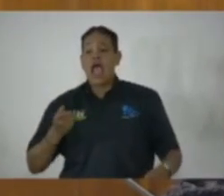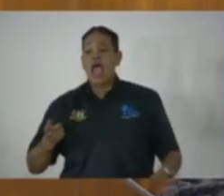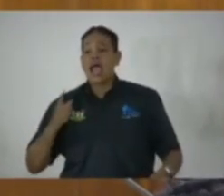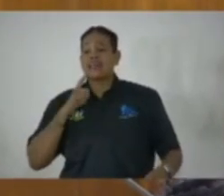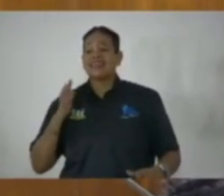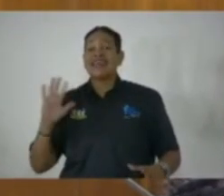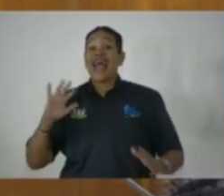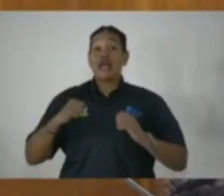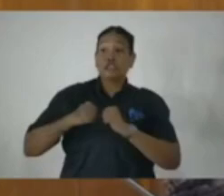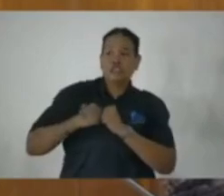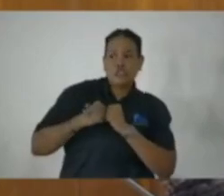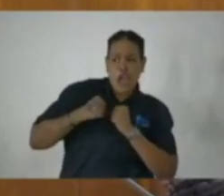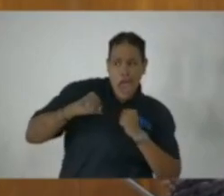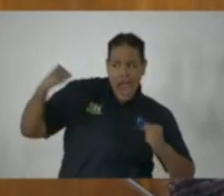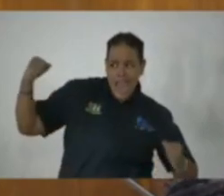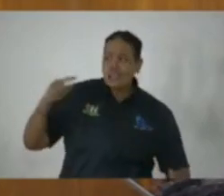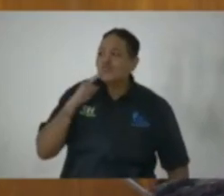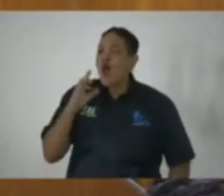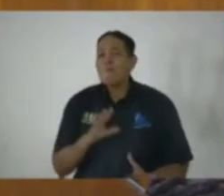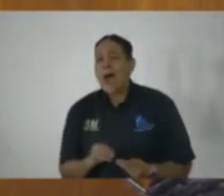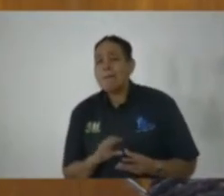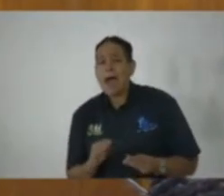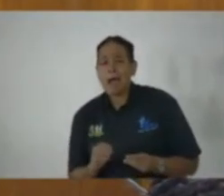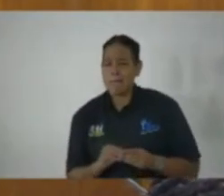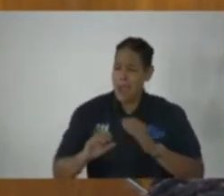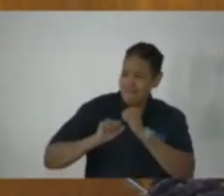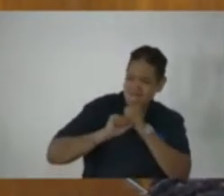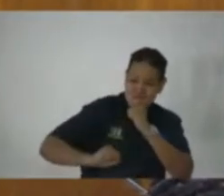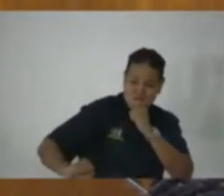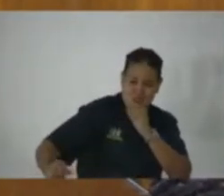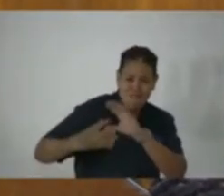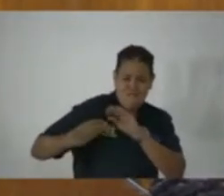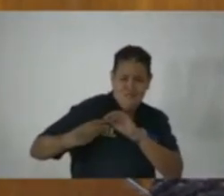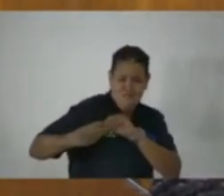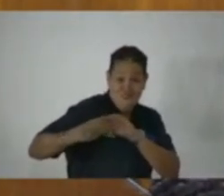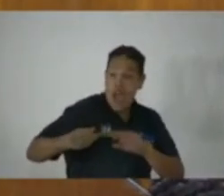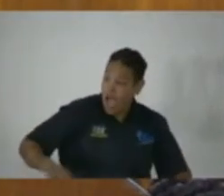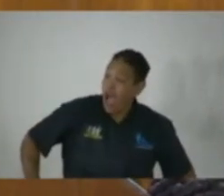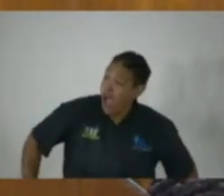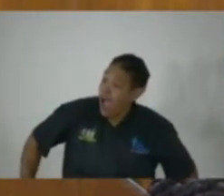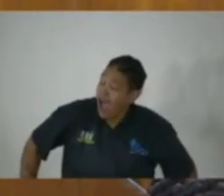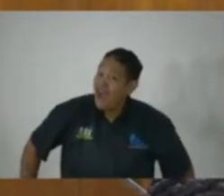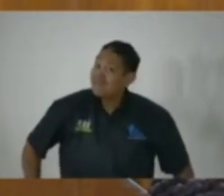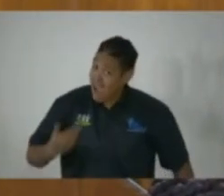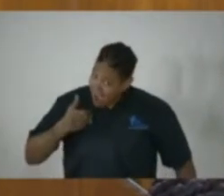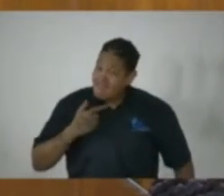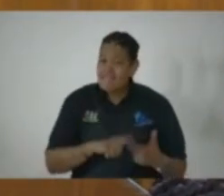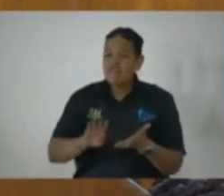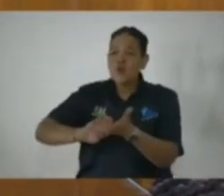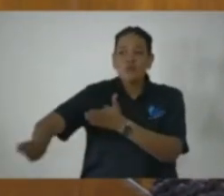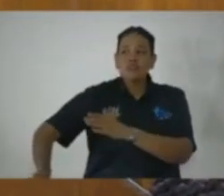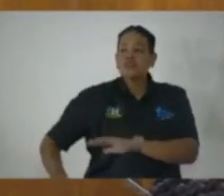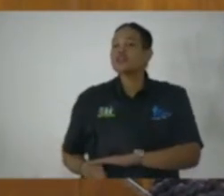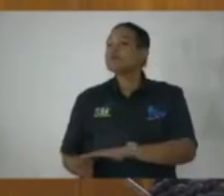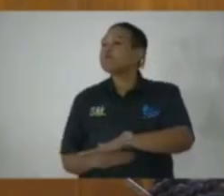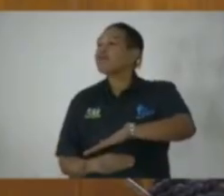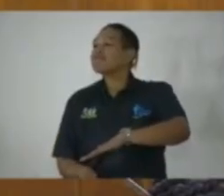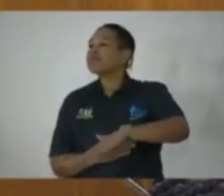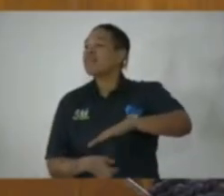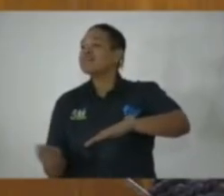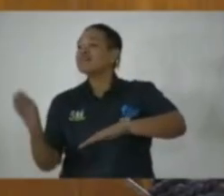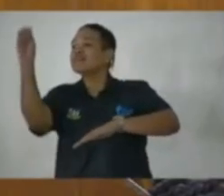stretch of the truth to make something sound bigger or better. That is called an exaggeration. There's omission, leaving out